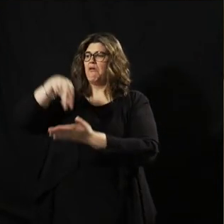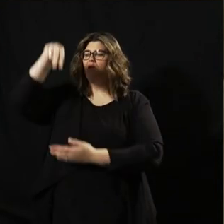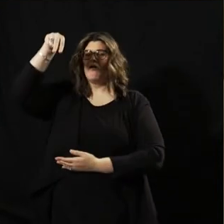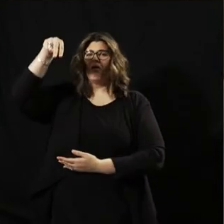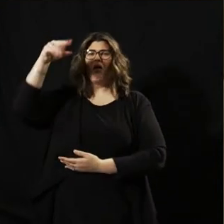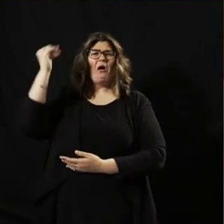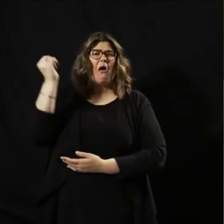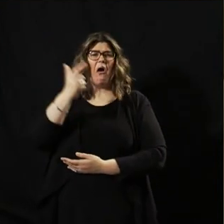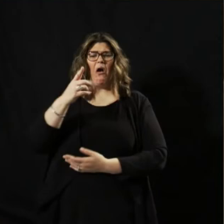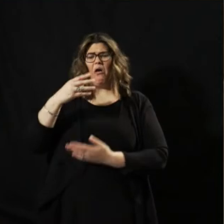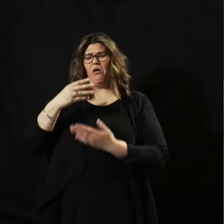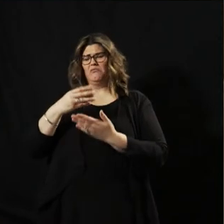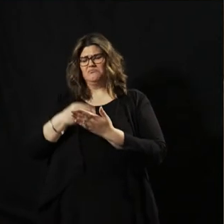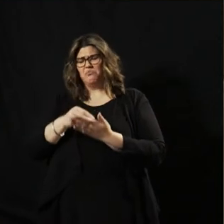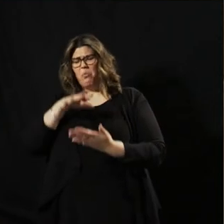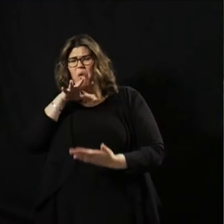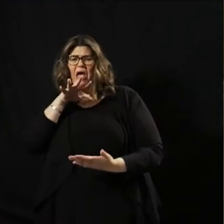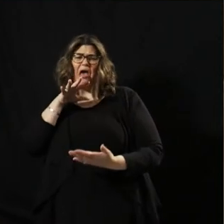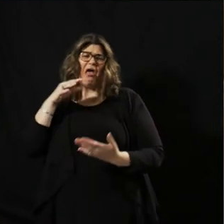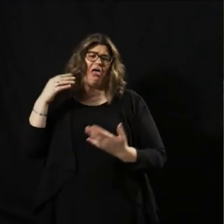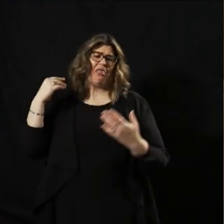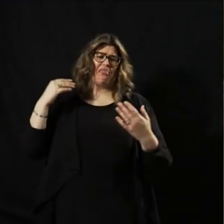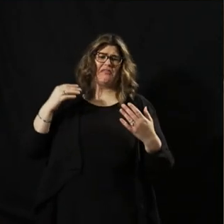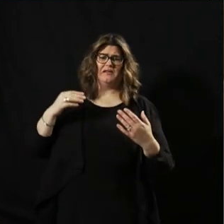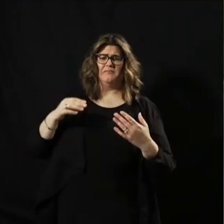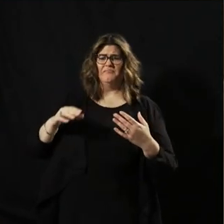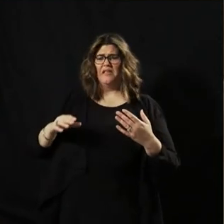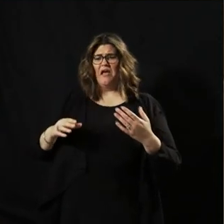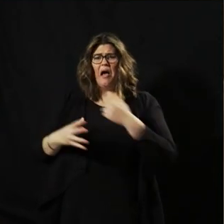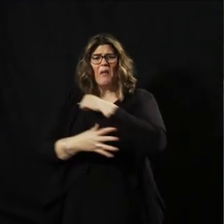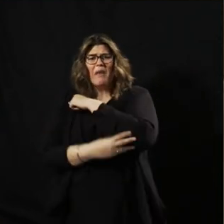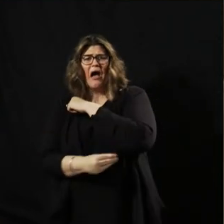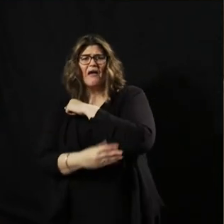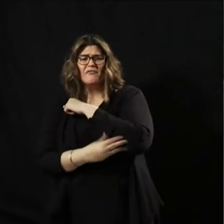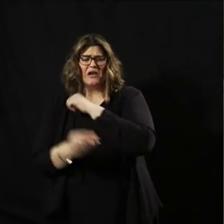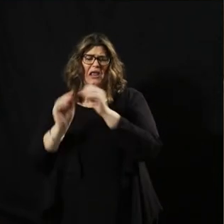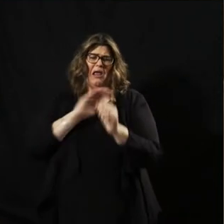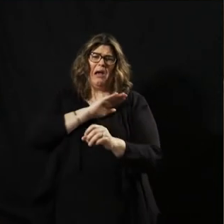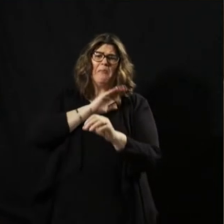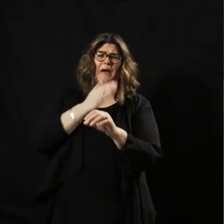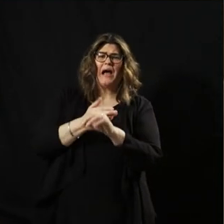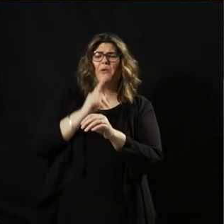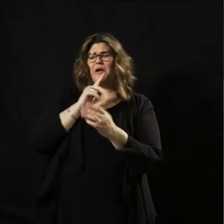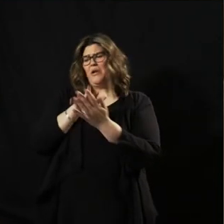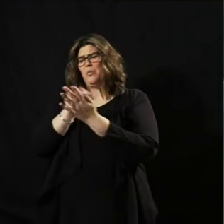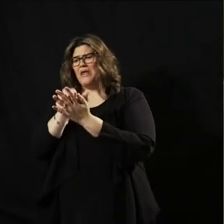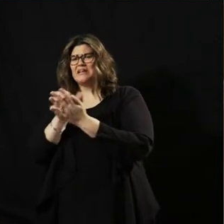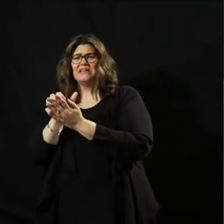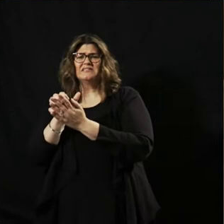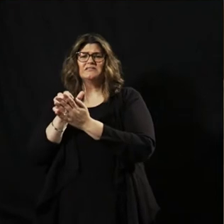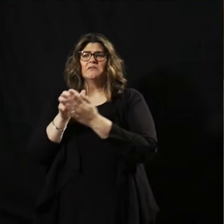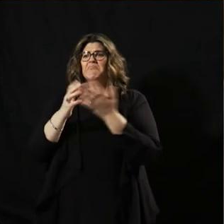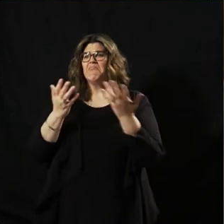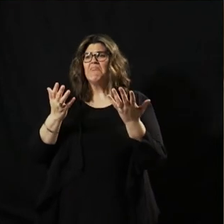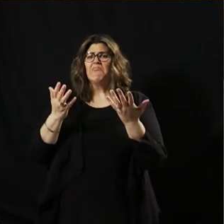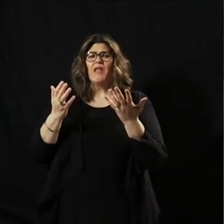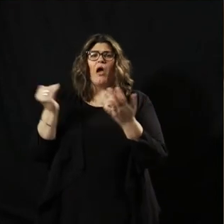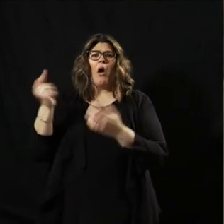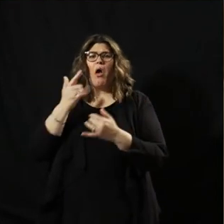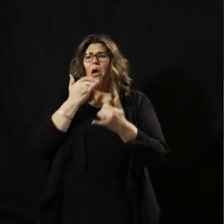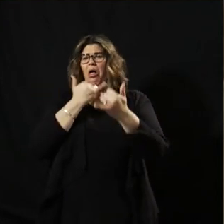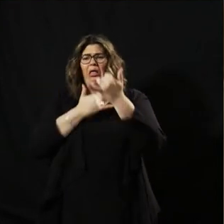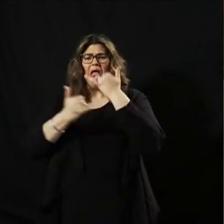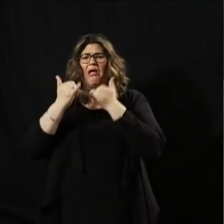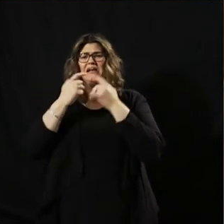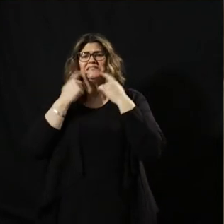poverty, sickness and health, power and weakness, the inevitability of sin